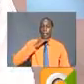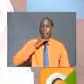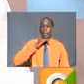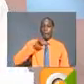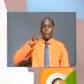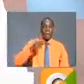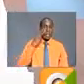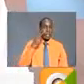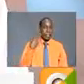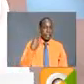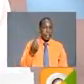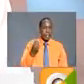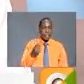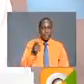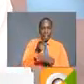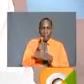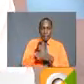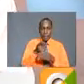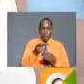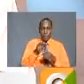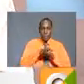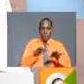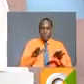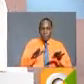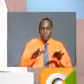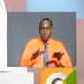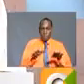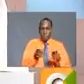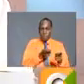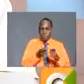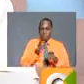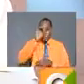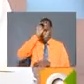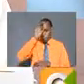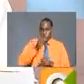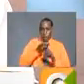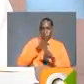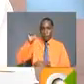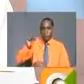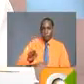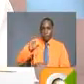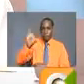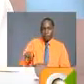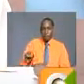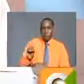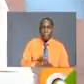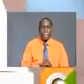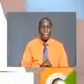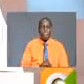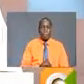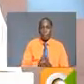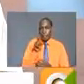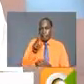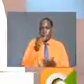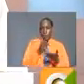You must have seen that recent viral video of a staged managed resurrection miracle from South Africa. This is